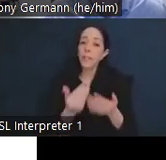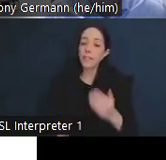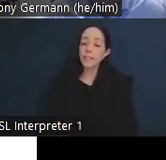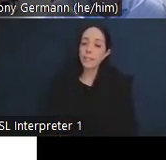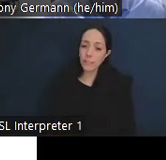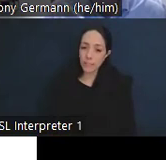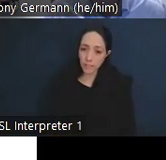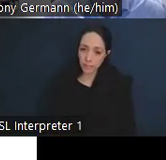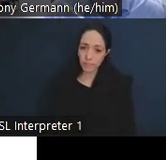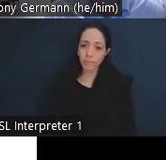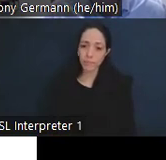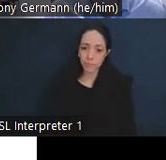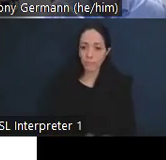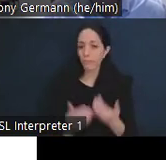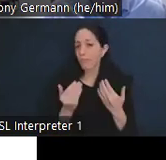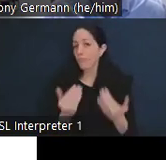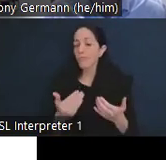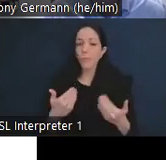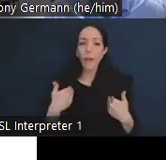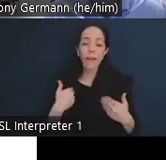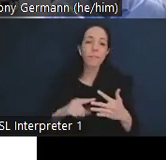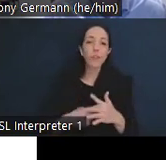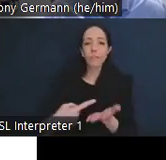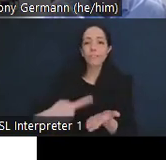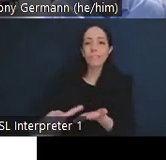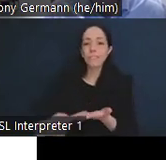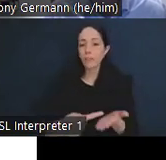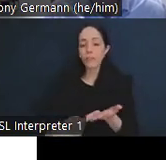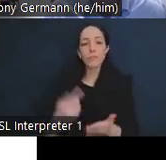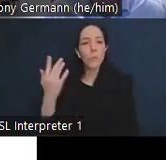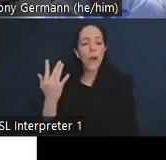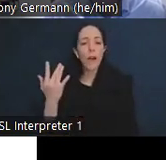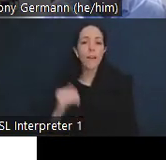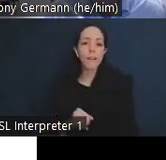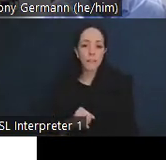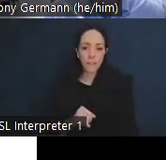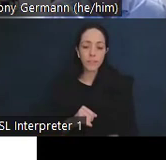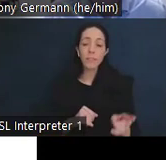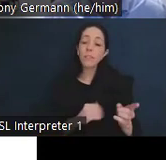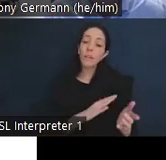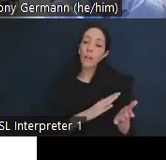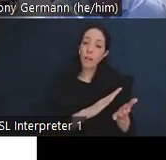We are going to chat because one of the things that was in the document from the